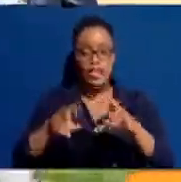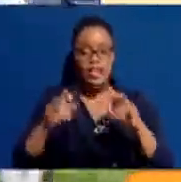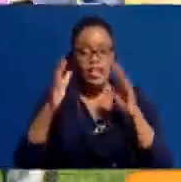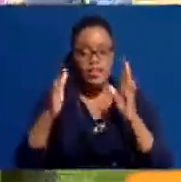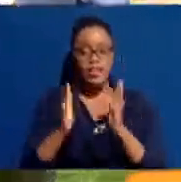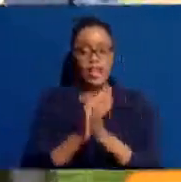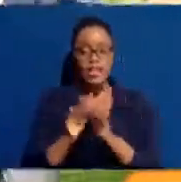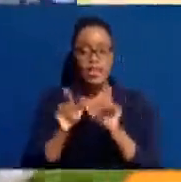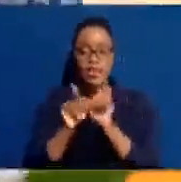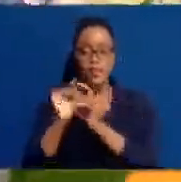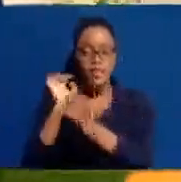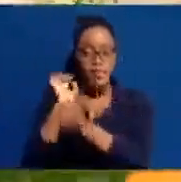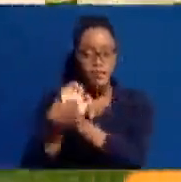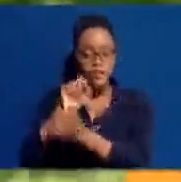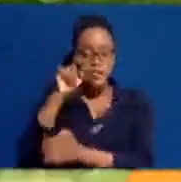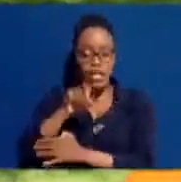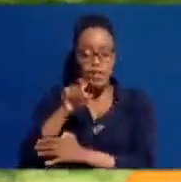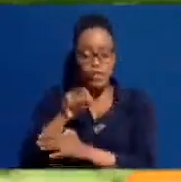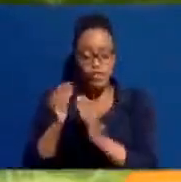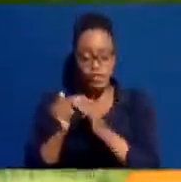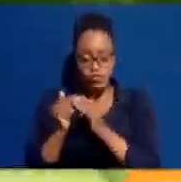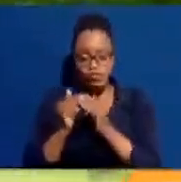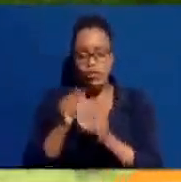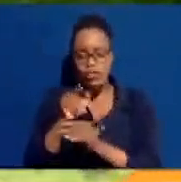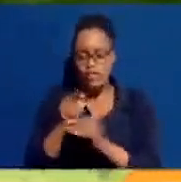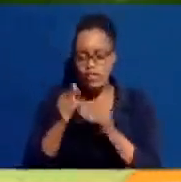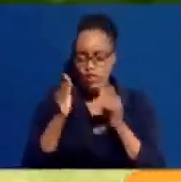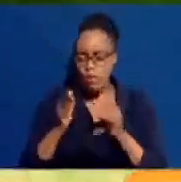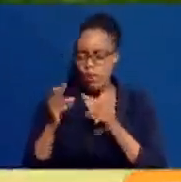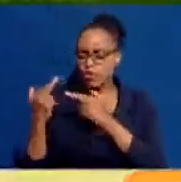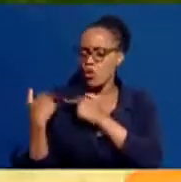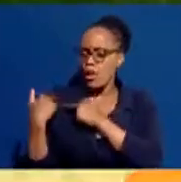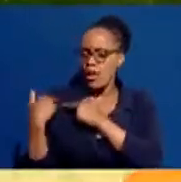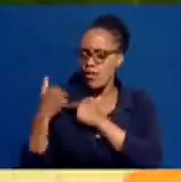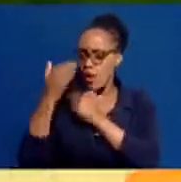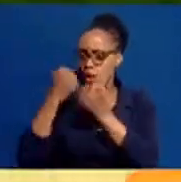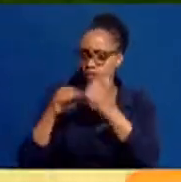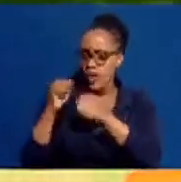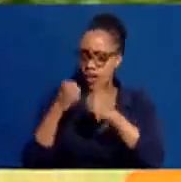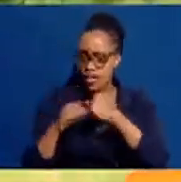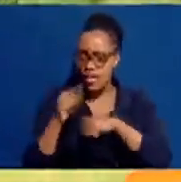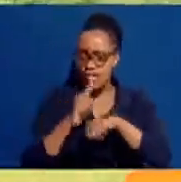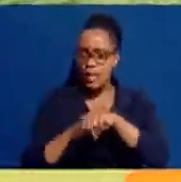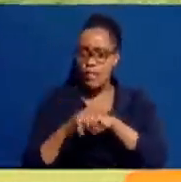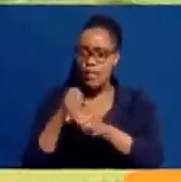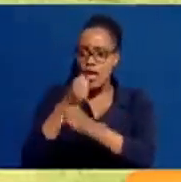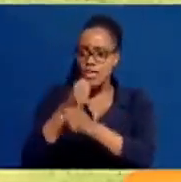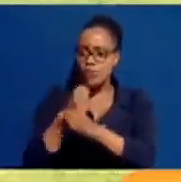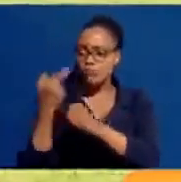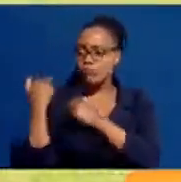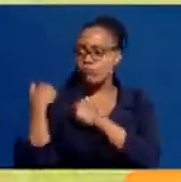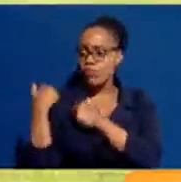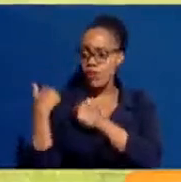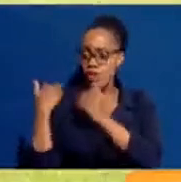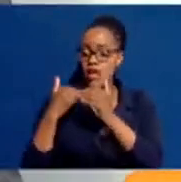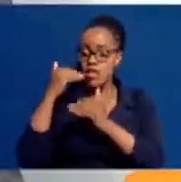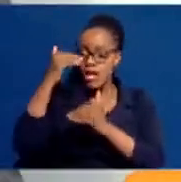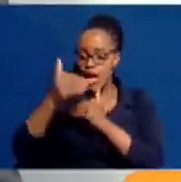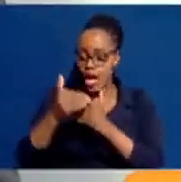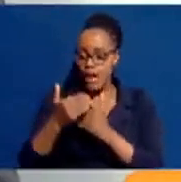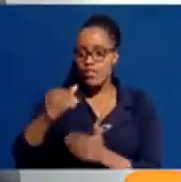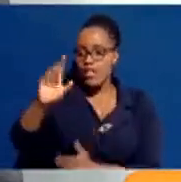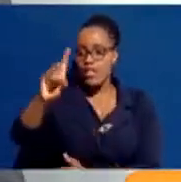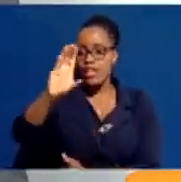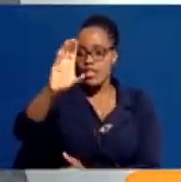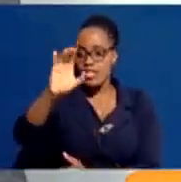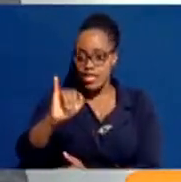and prosecutors should be subjected to personal liability for their actions while on duty. This informed by the claim by